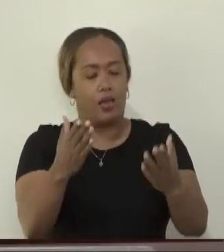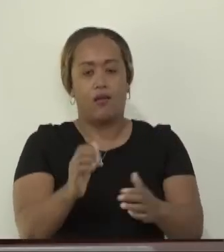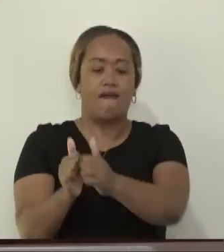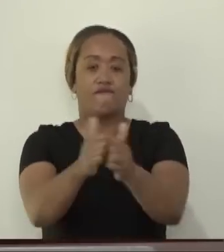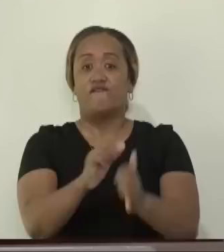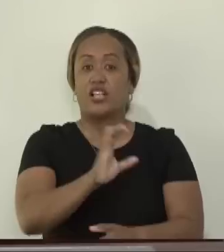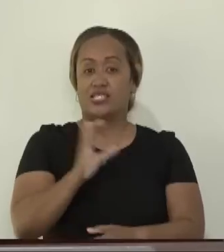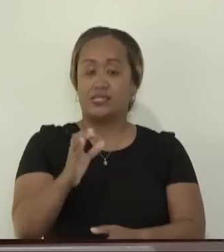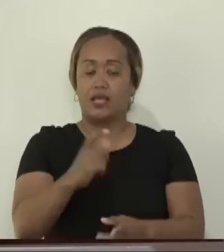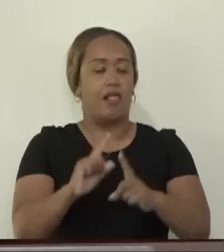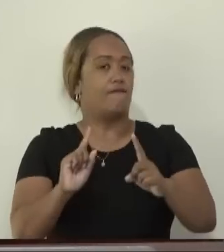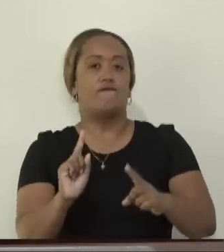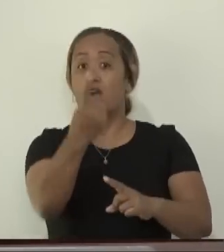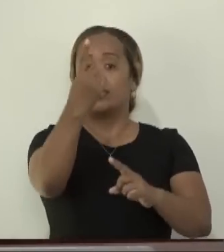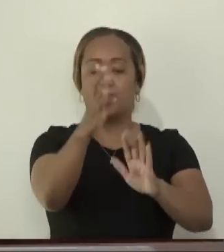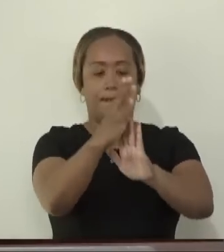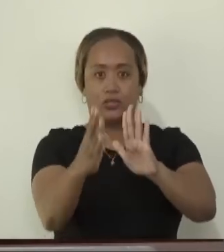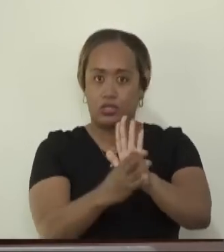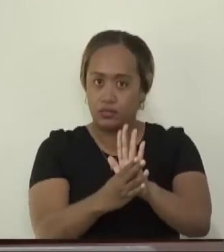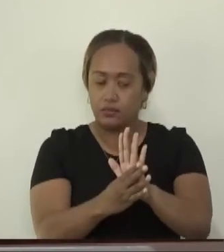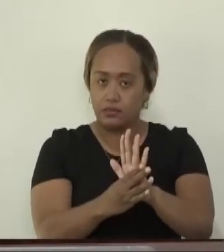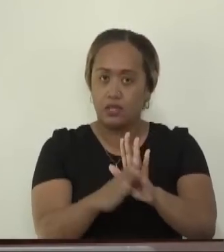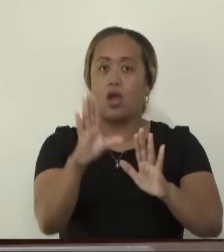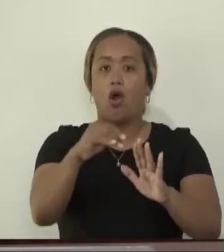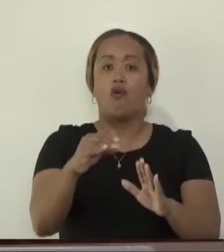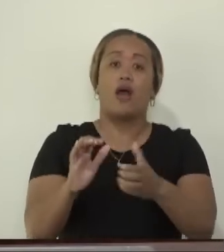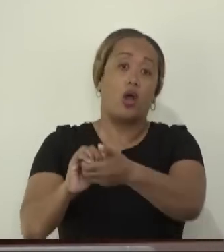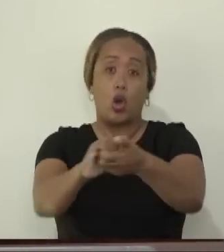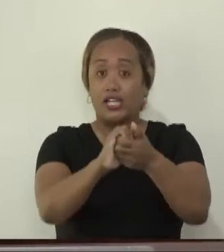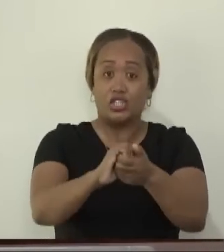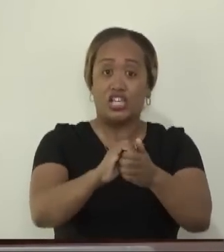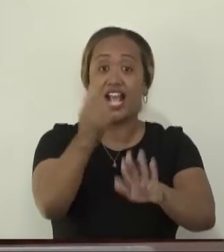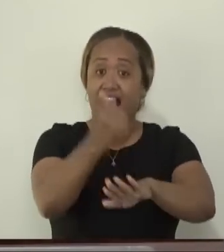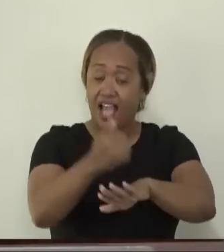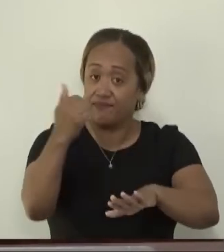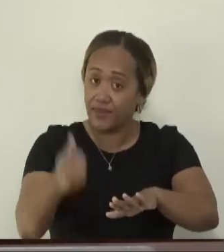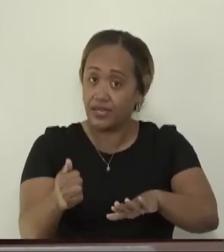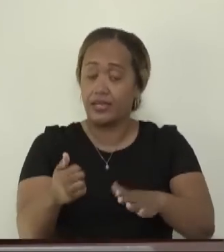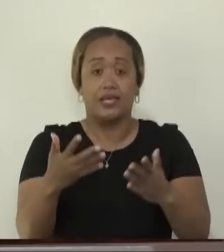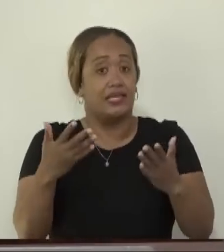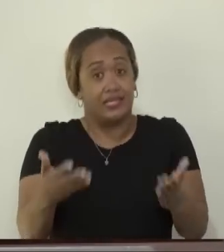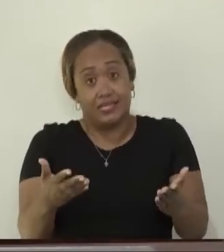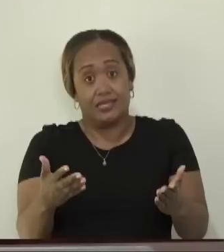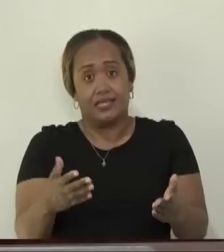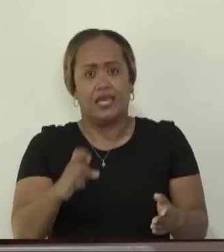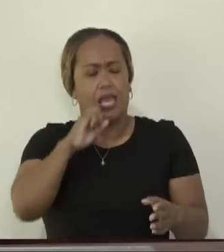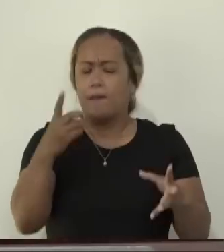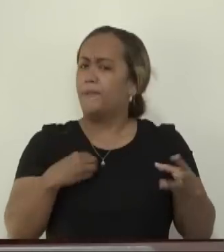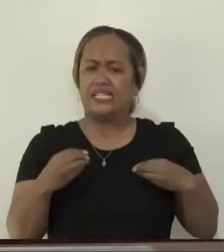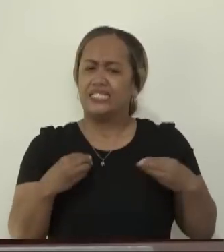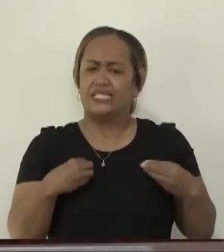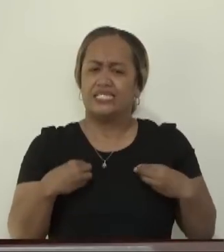citizens, this will be the first budget of our coalition government, and it won't be business